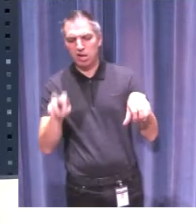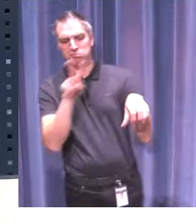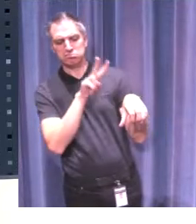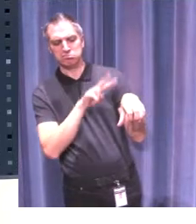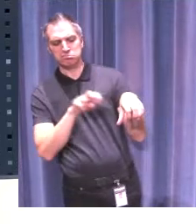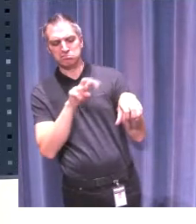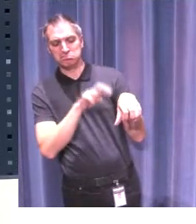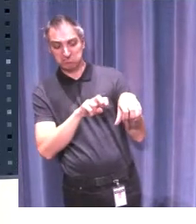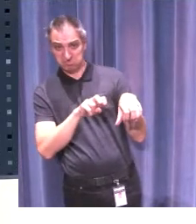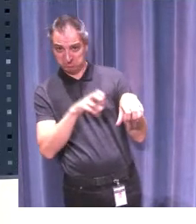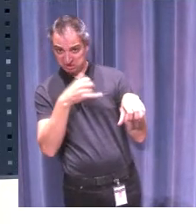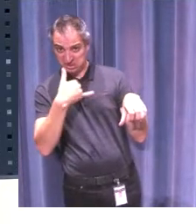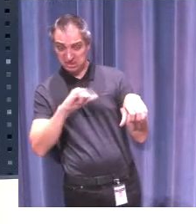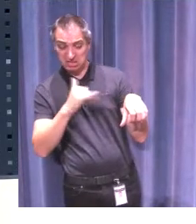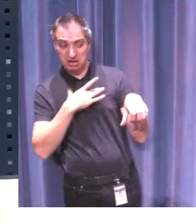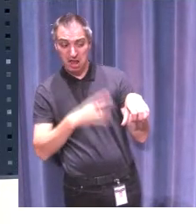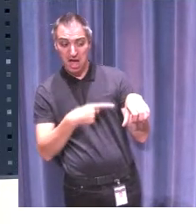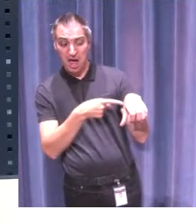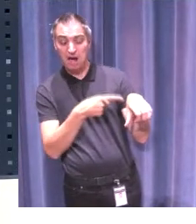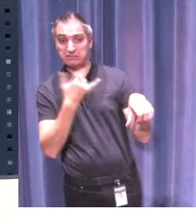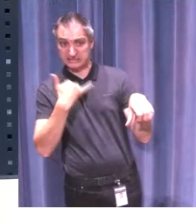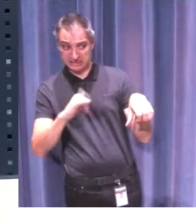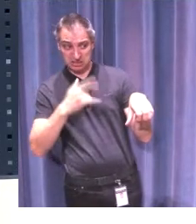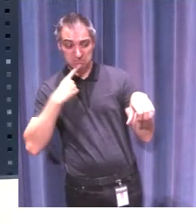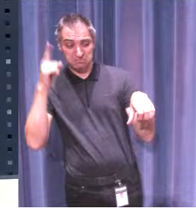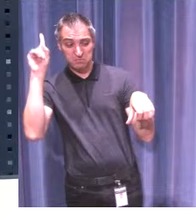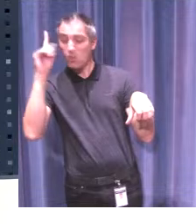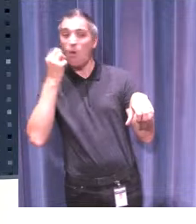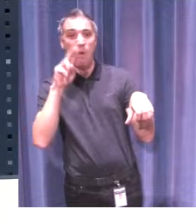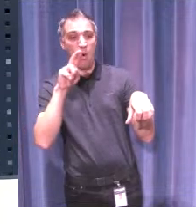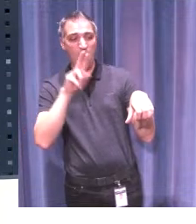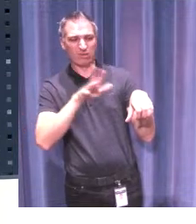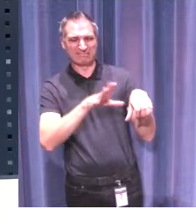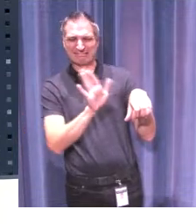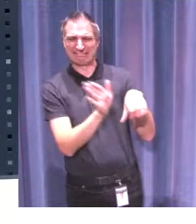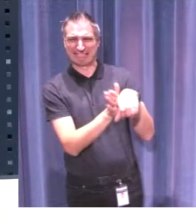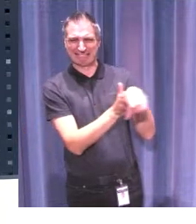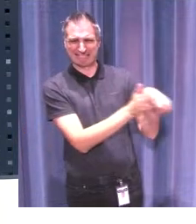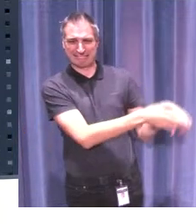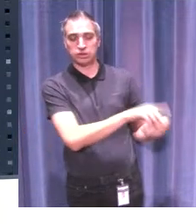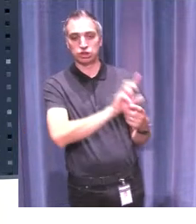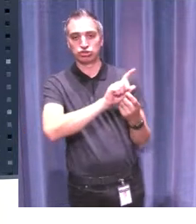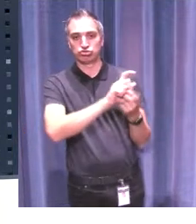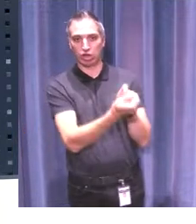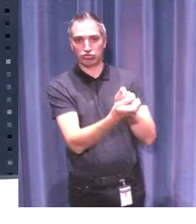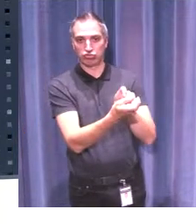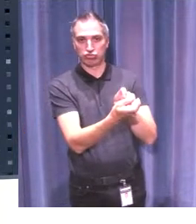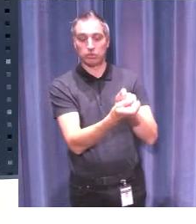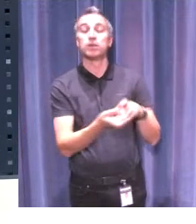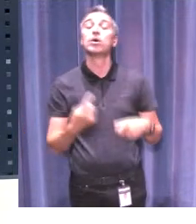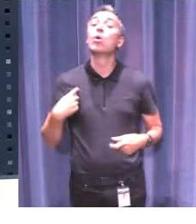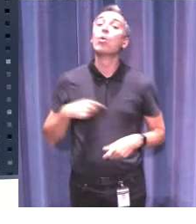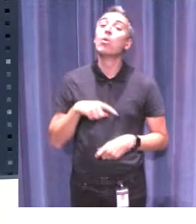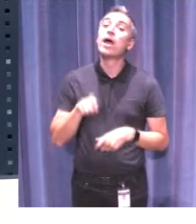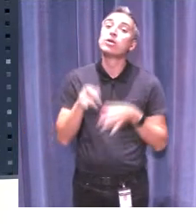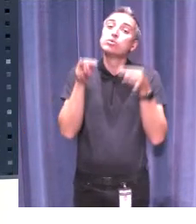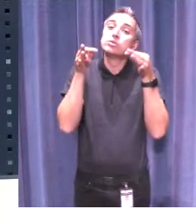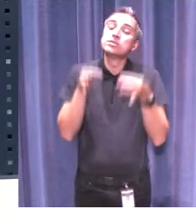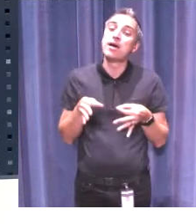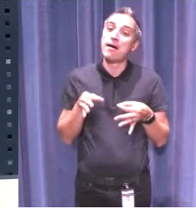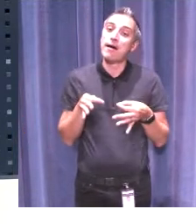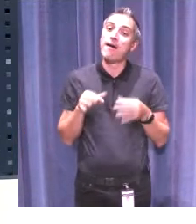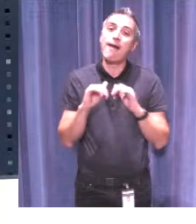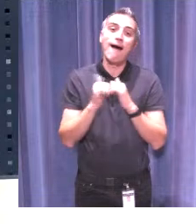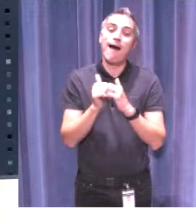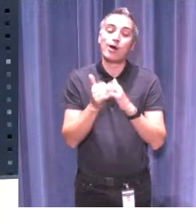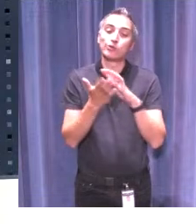going and make the requisite changes as you need to make them. We had to decide on how